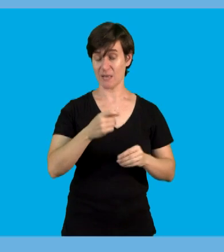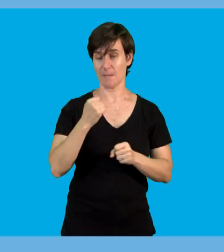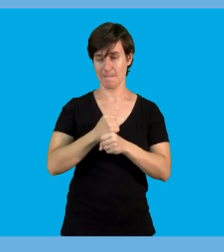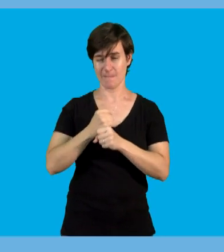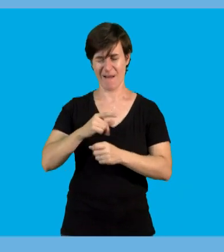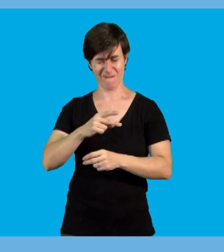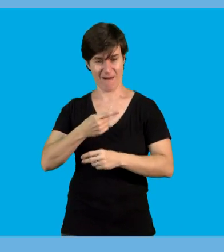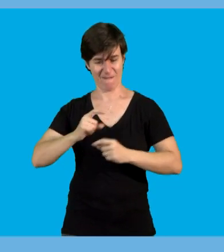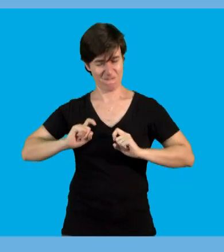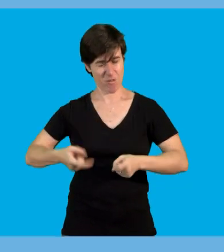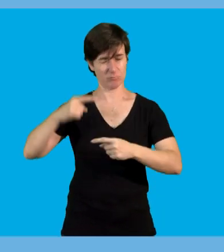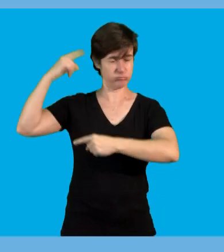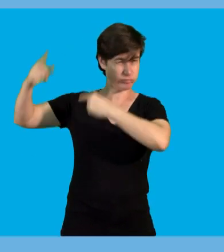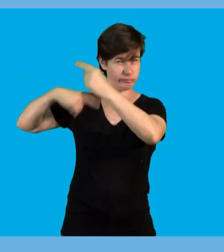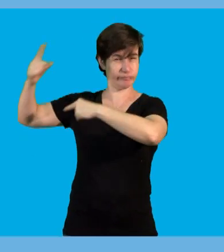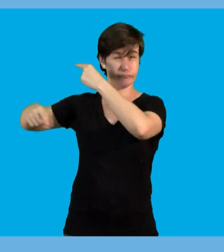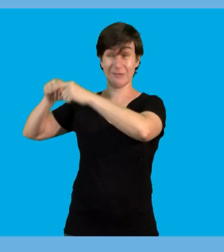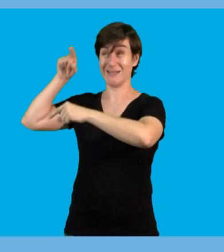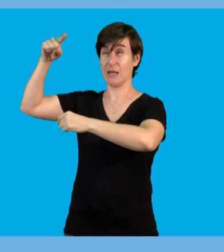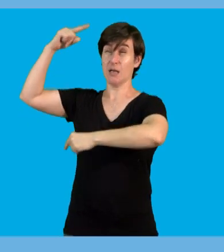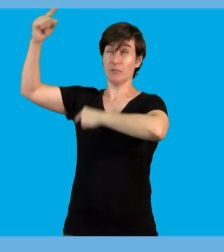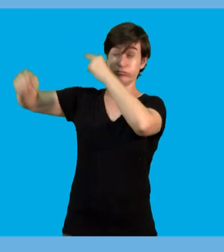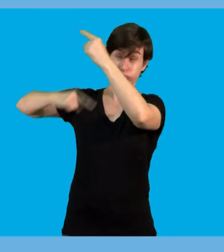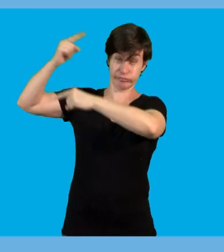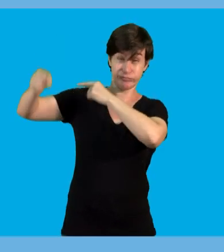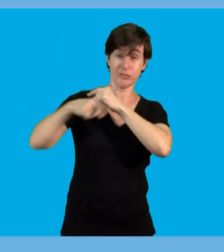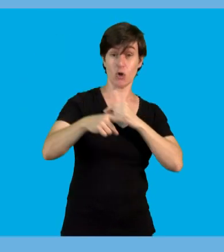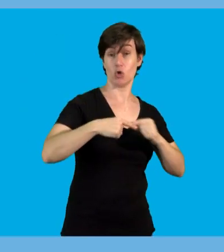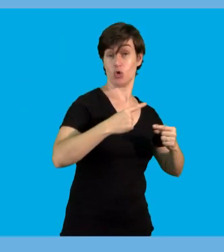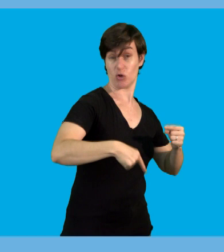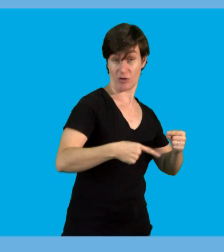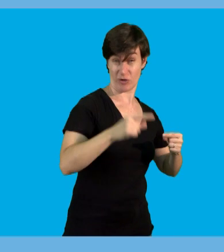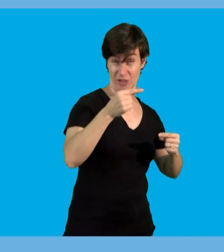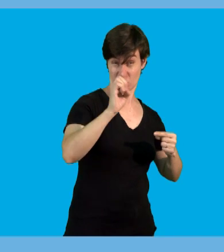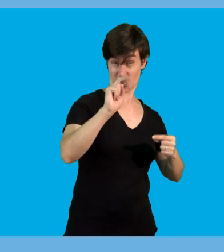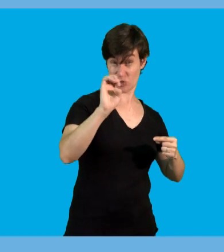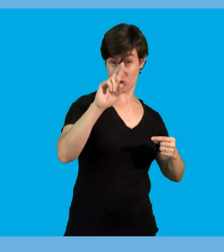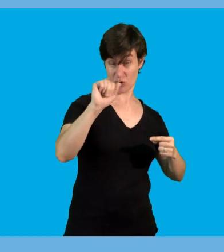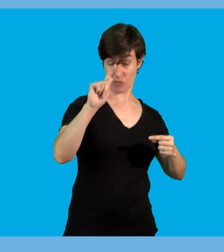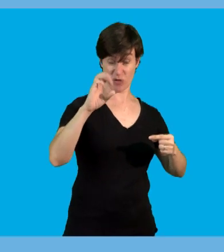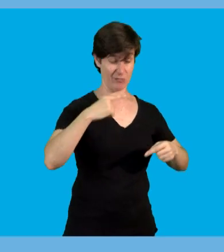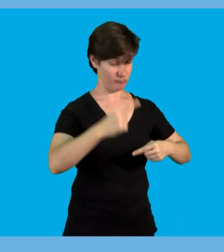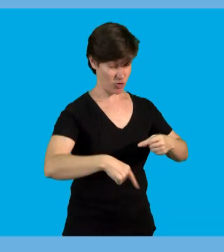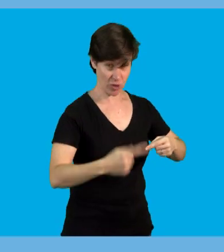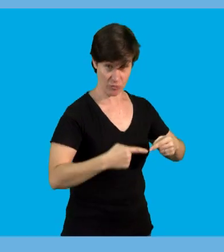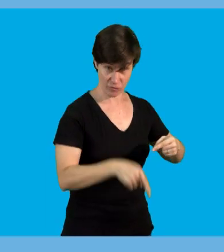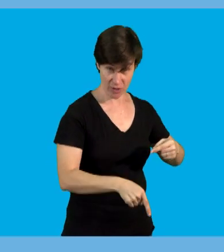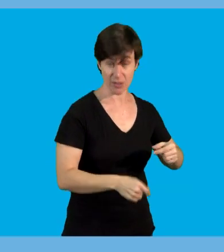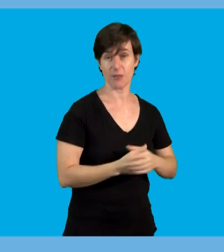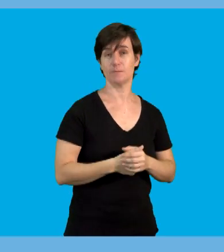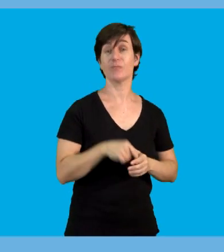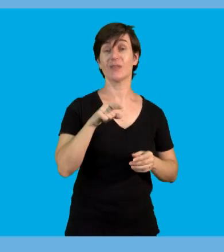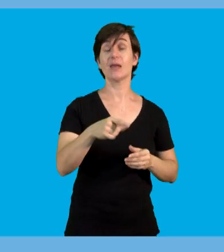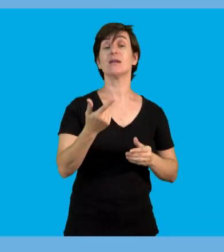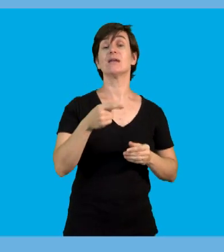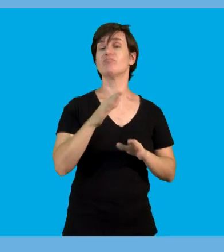generate electricity. The turbine in turn spins the generator, as we have said, to generate the electricity. And